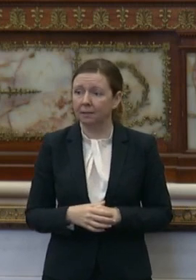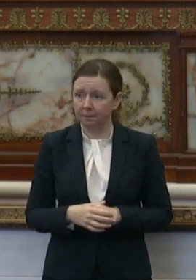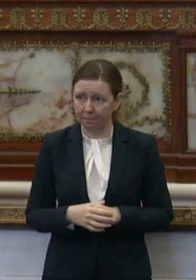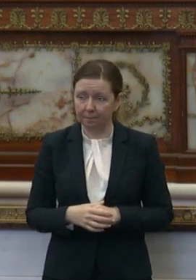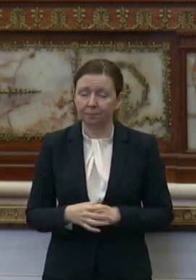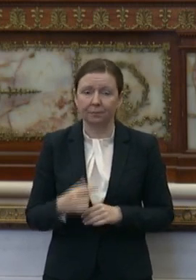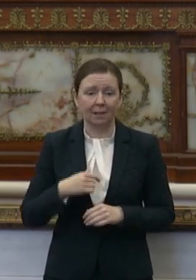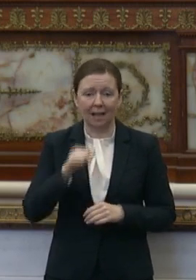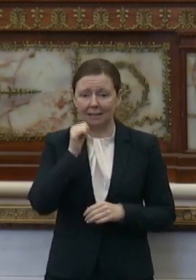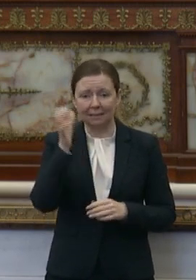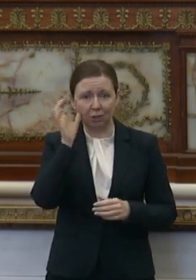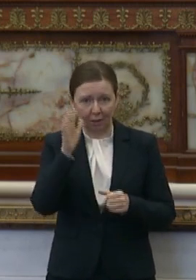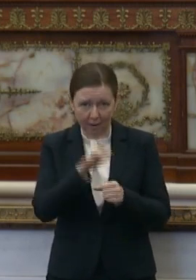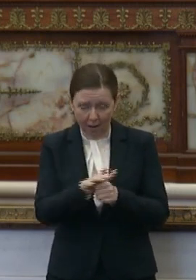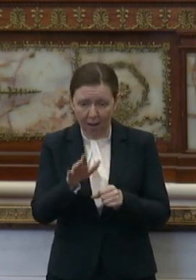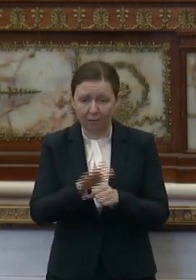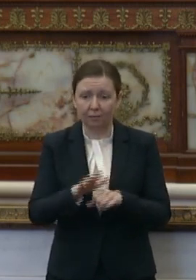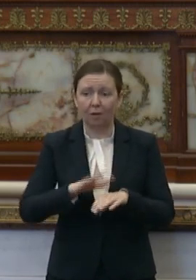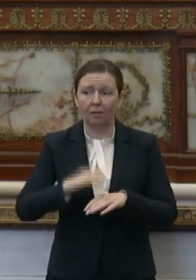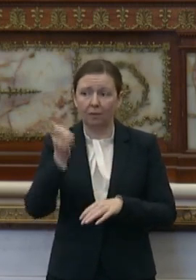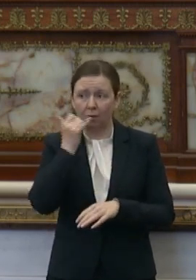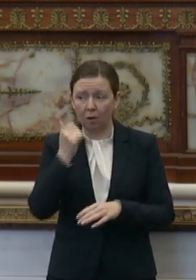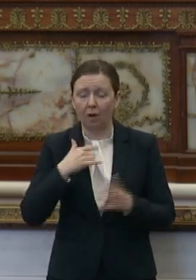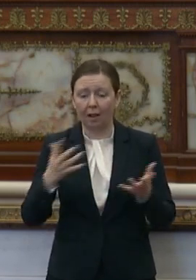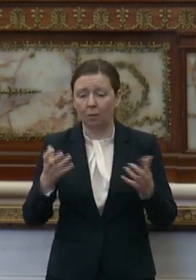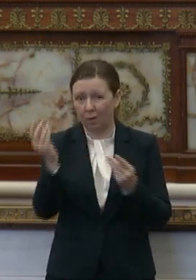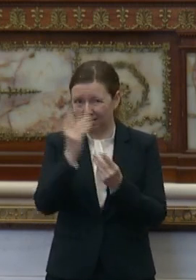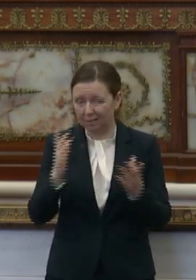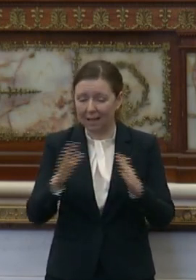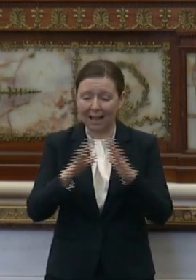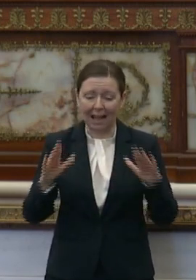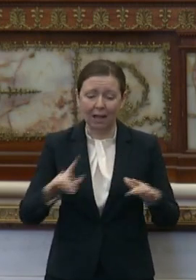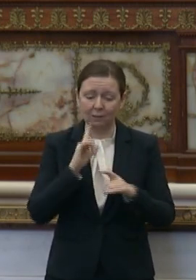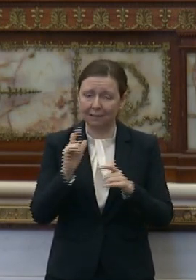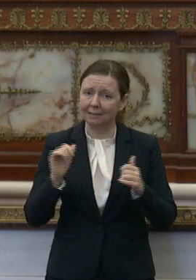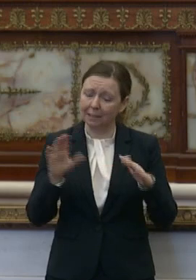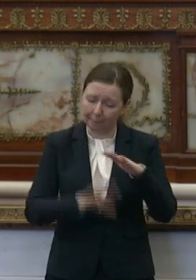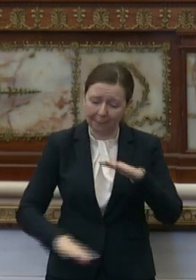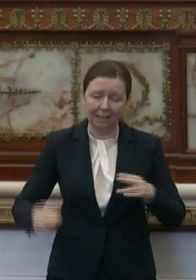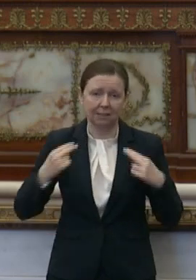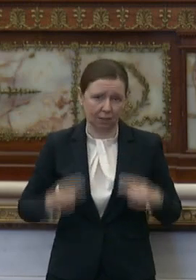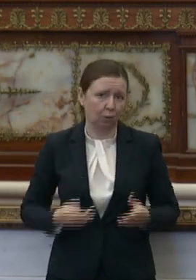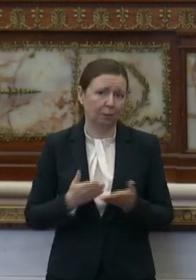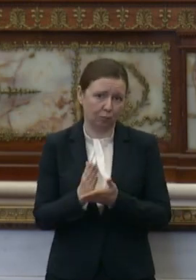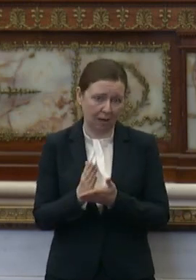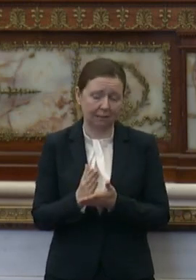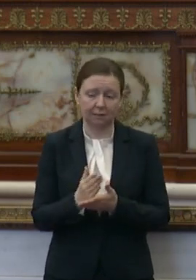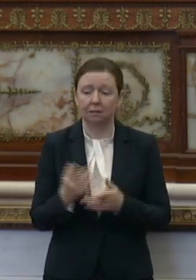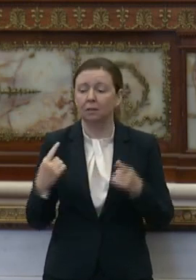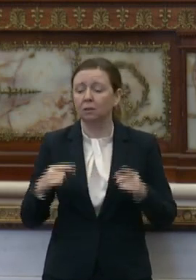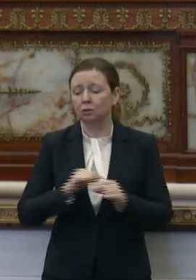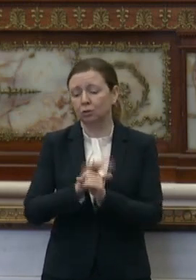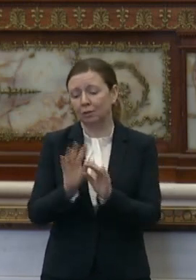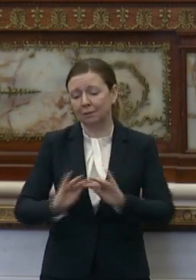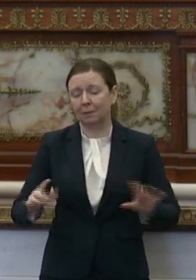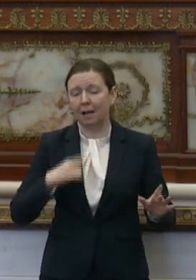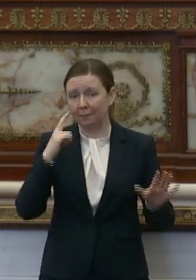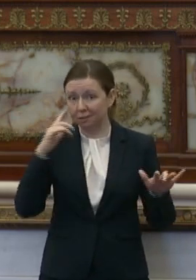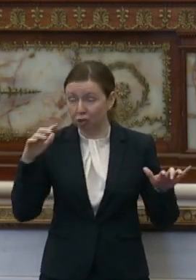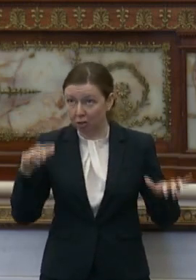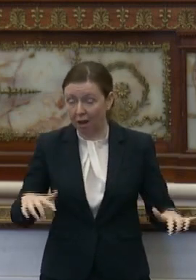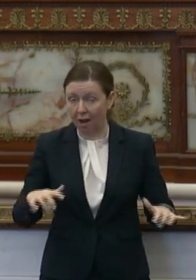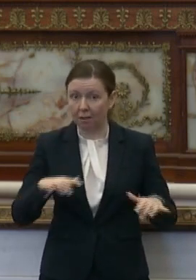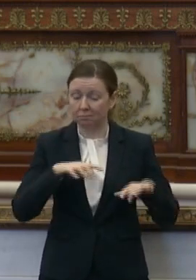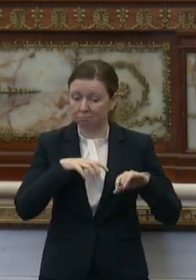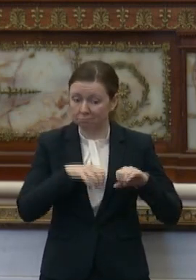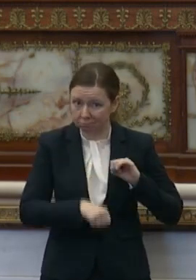As I didn't hear enough on this call, I just want to say housing is a basic human right. And during this pandemic, I've been shocked and